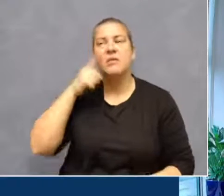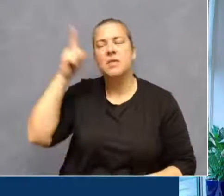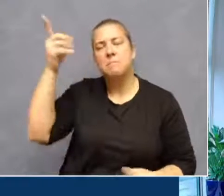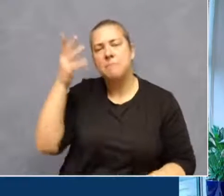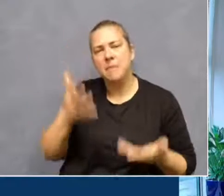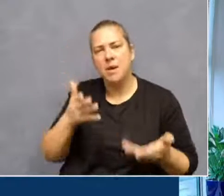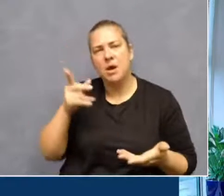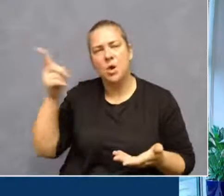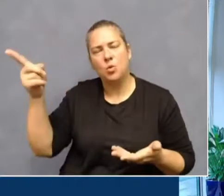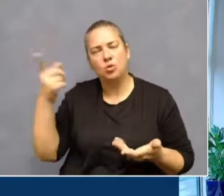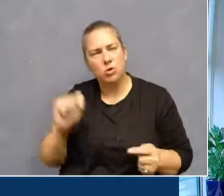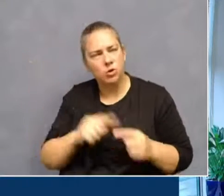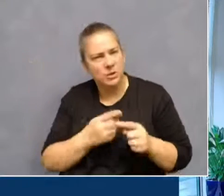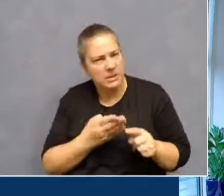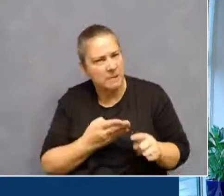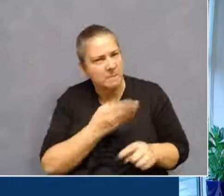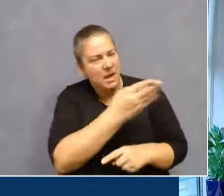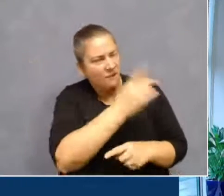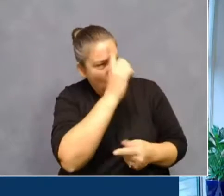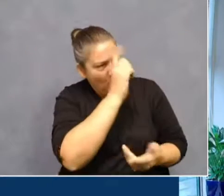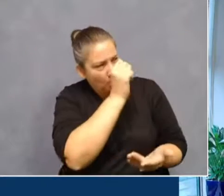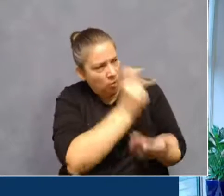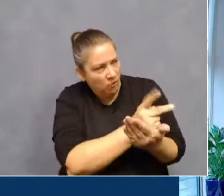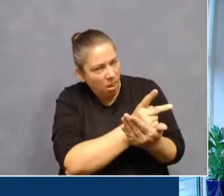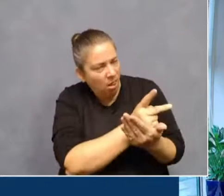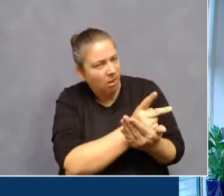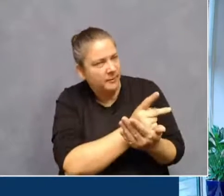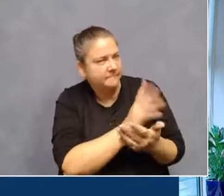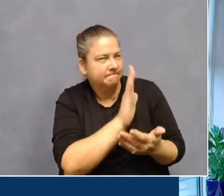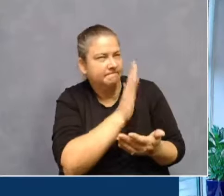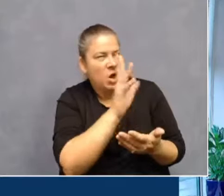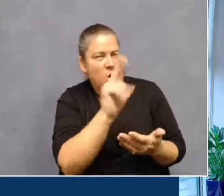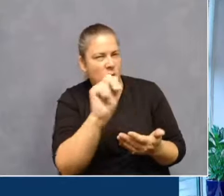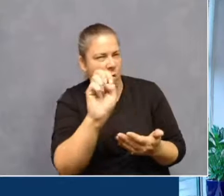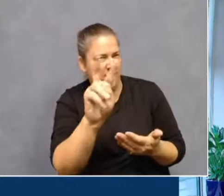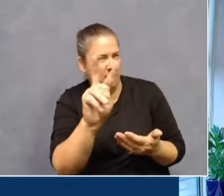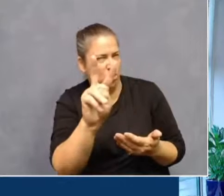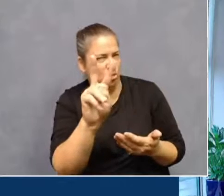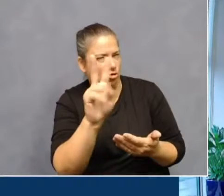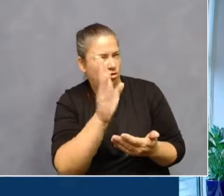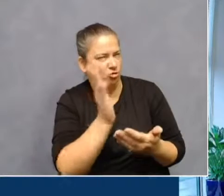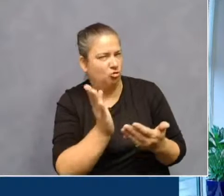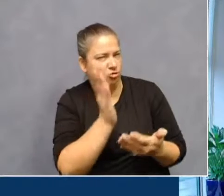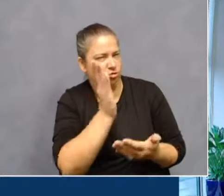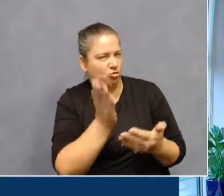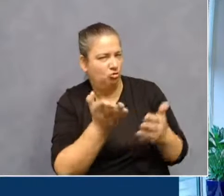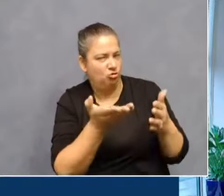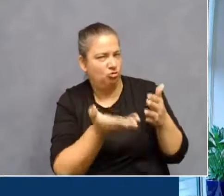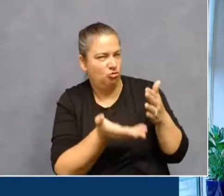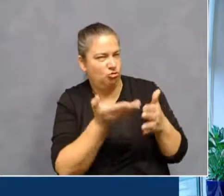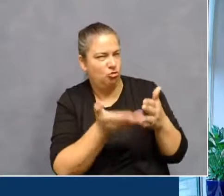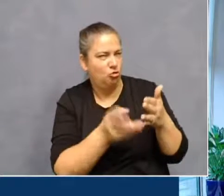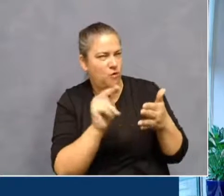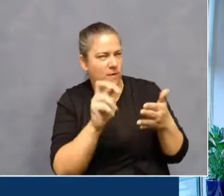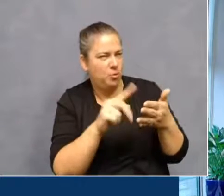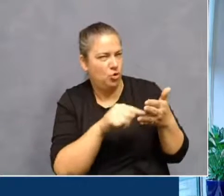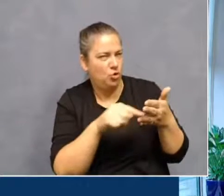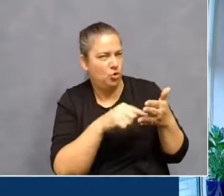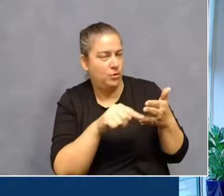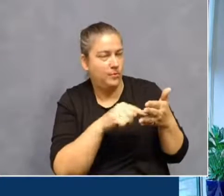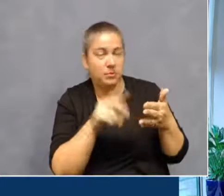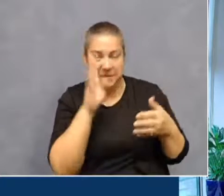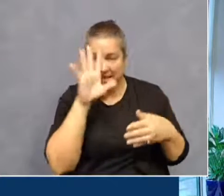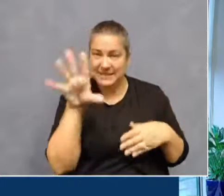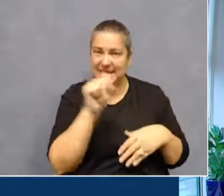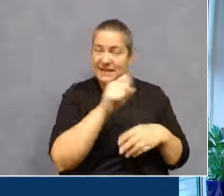for review and approval in mid to late November. It will take at least a few weeks for the federal government to